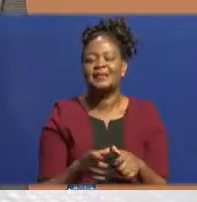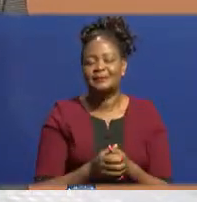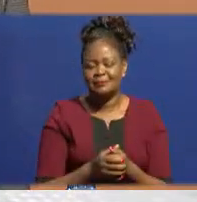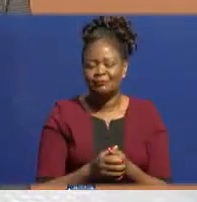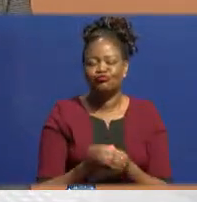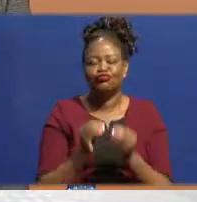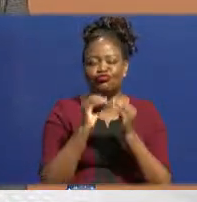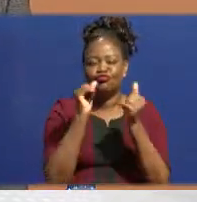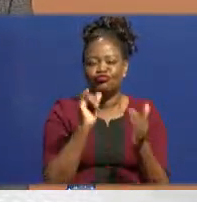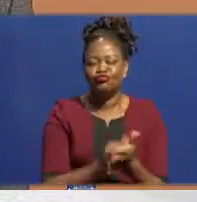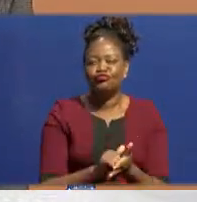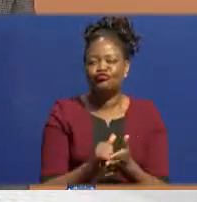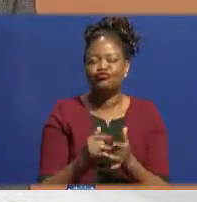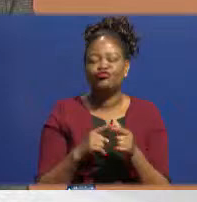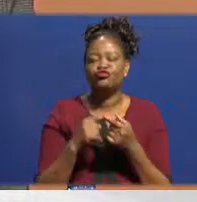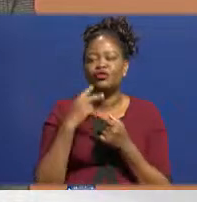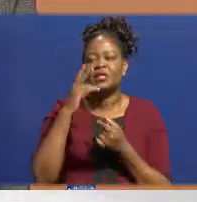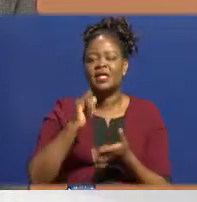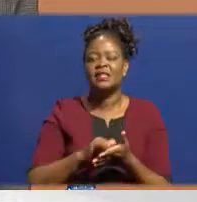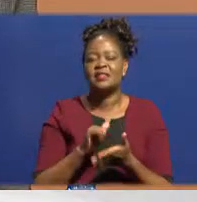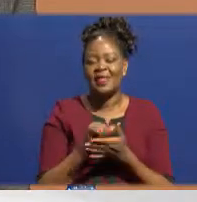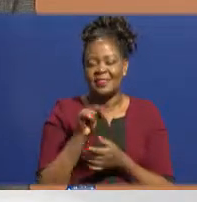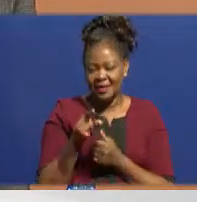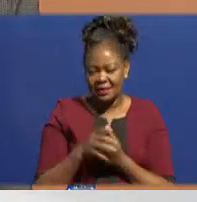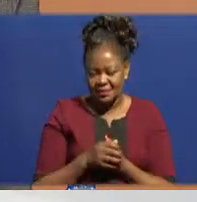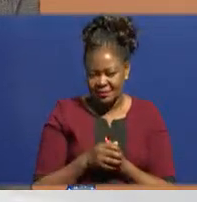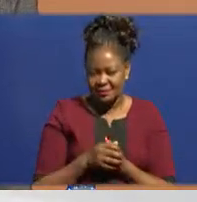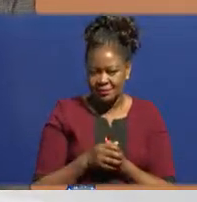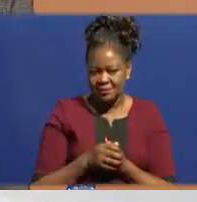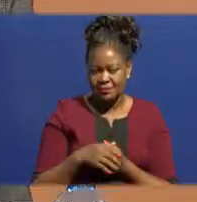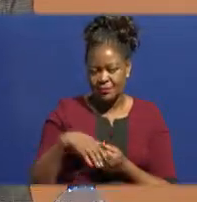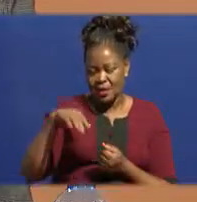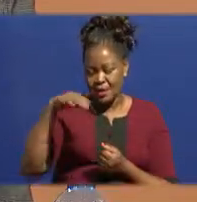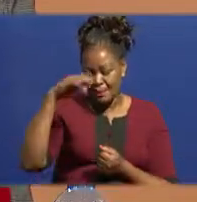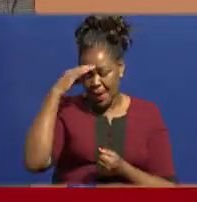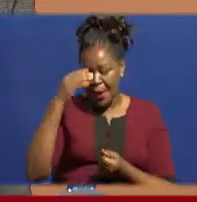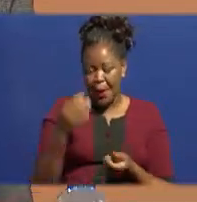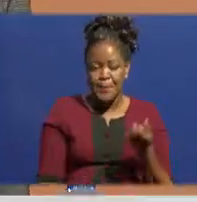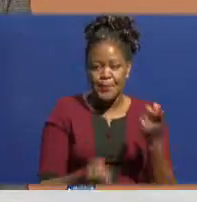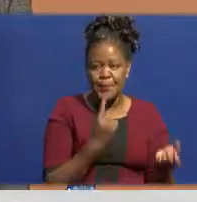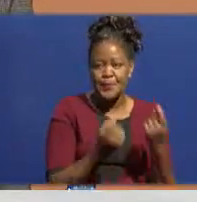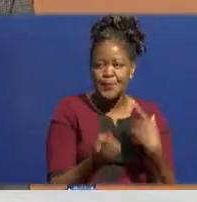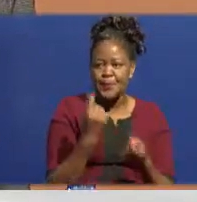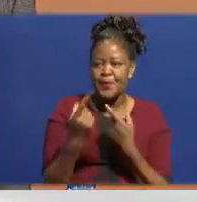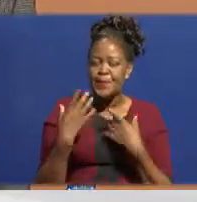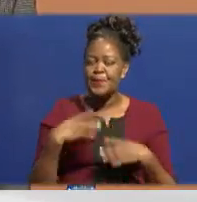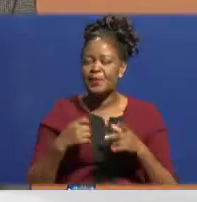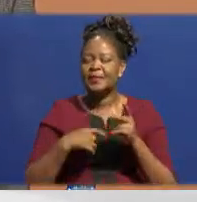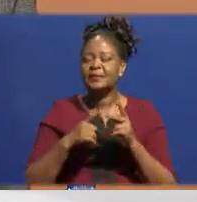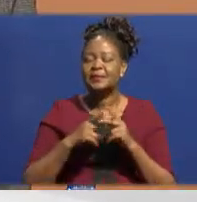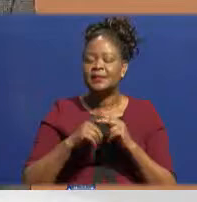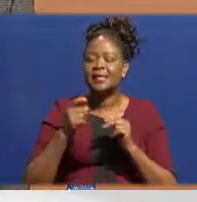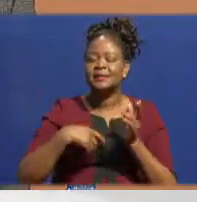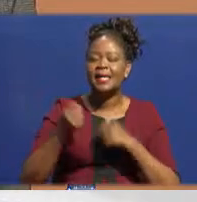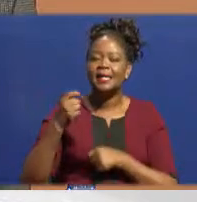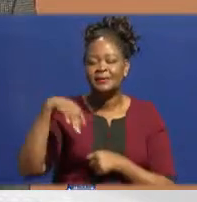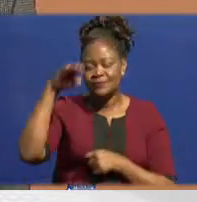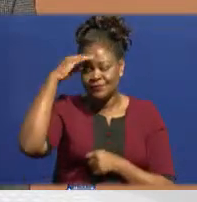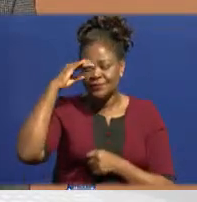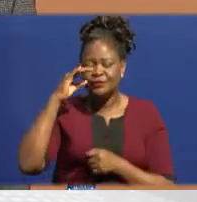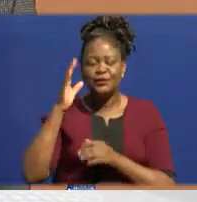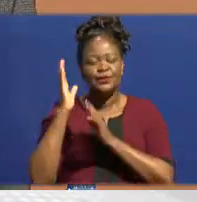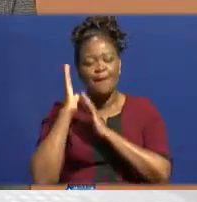gap. So you will see these pubs mushrooming, but illegally. People will start selling alcohol in their